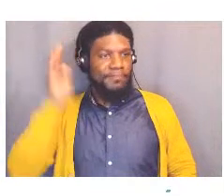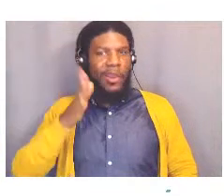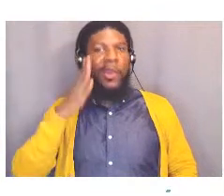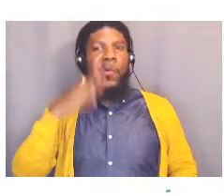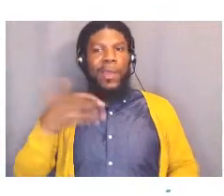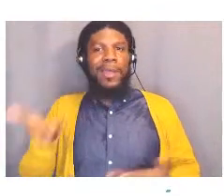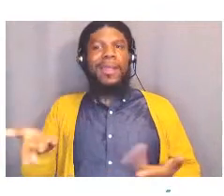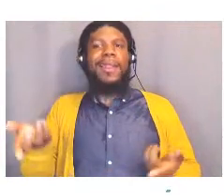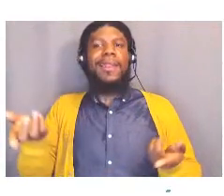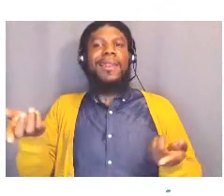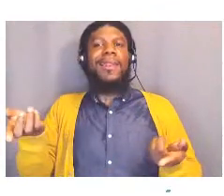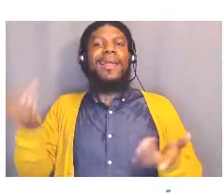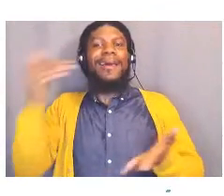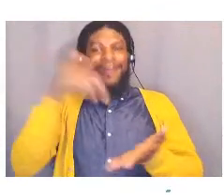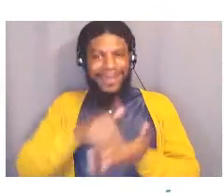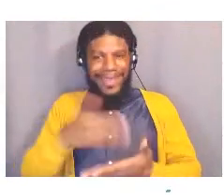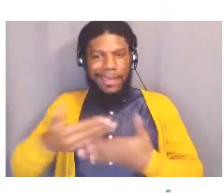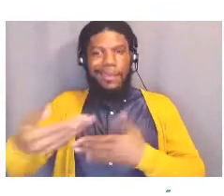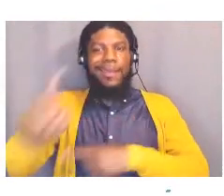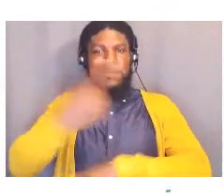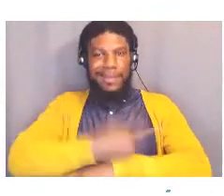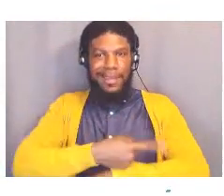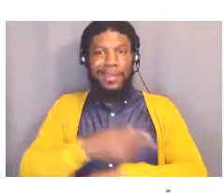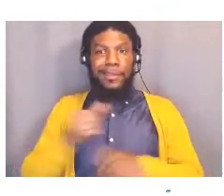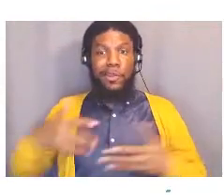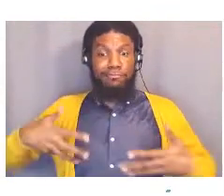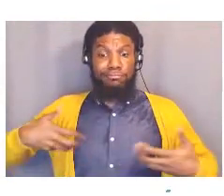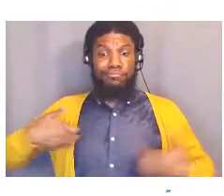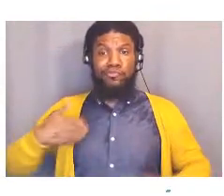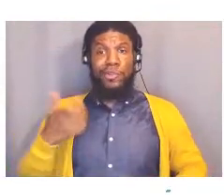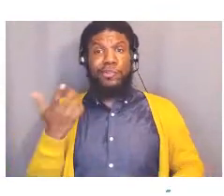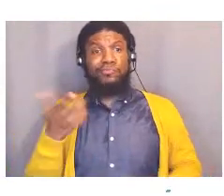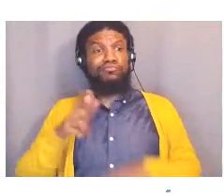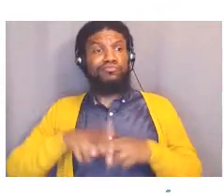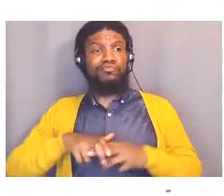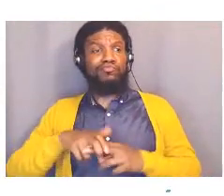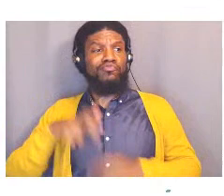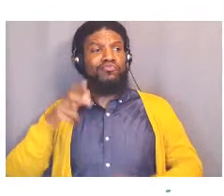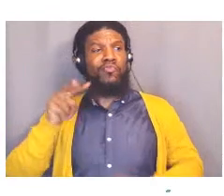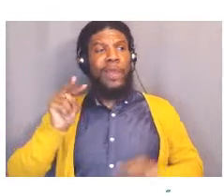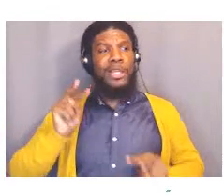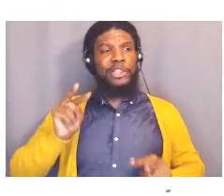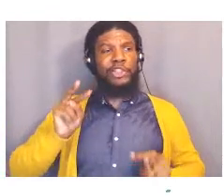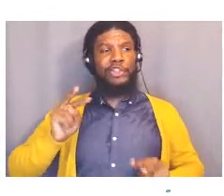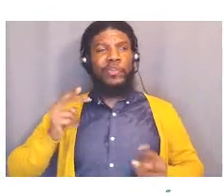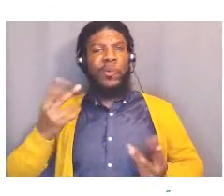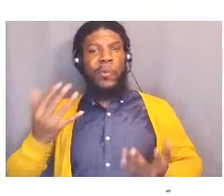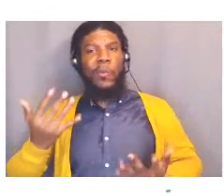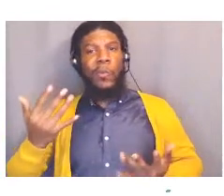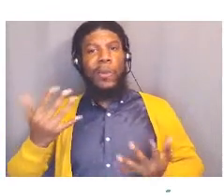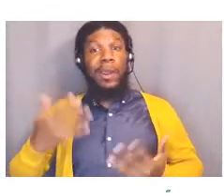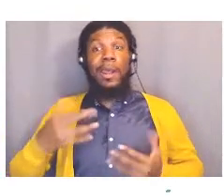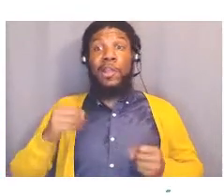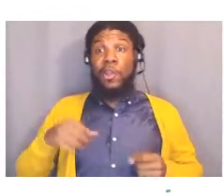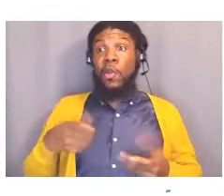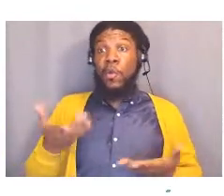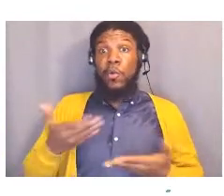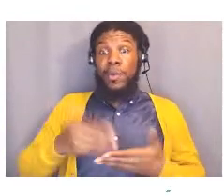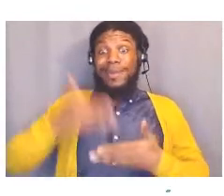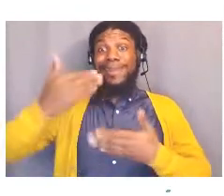was watching and waiting for him. Yeah, buzzard